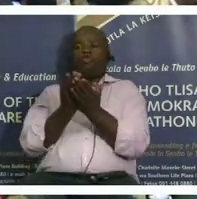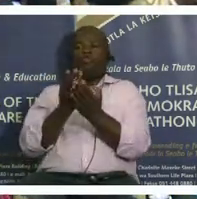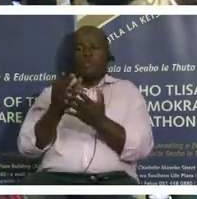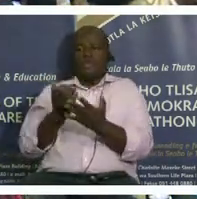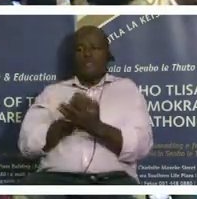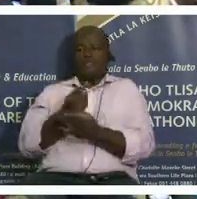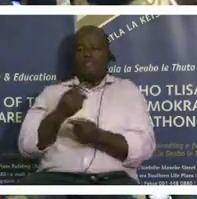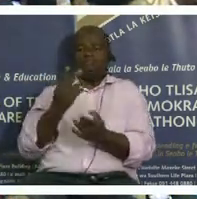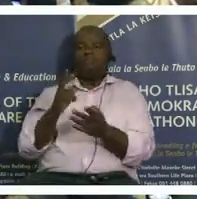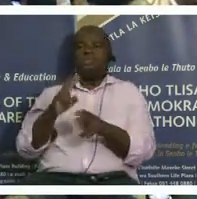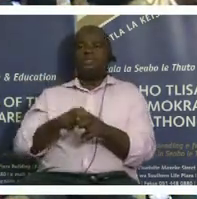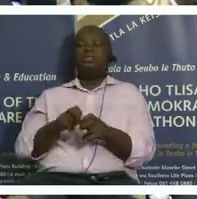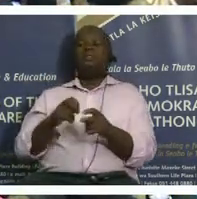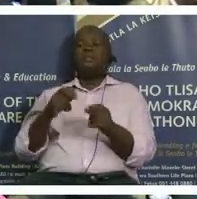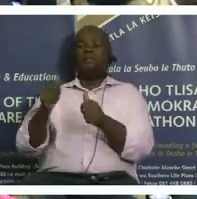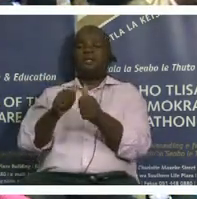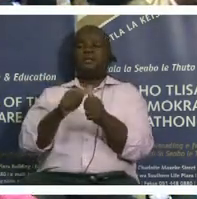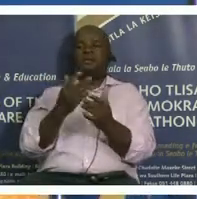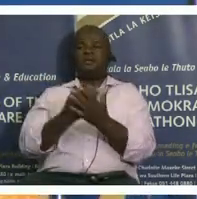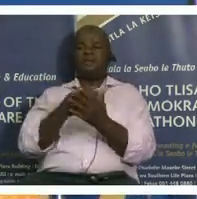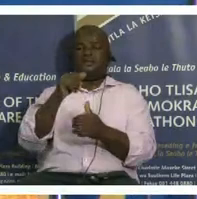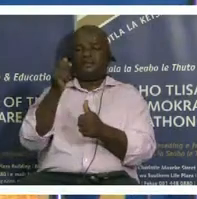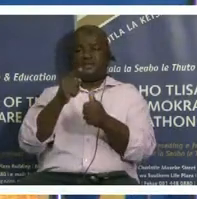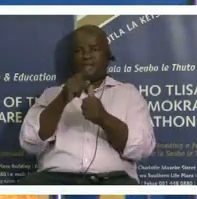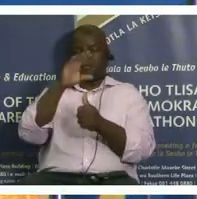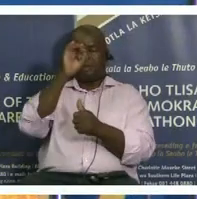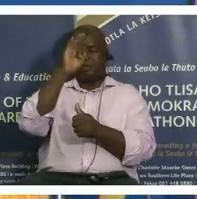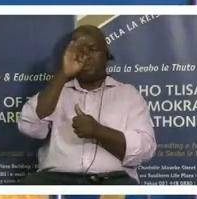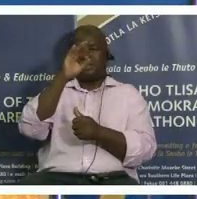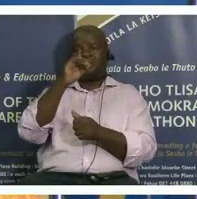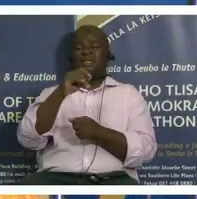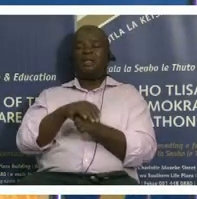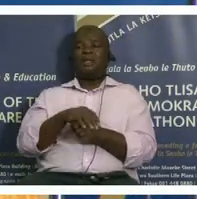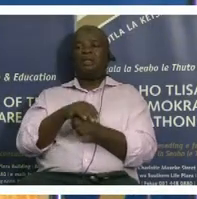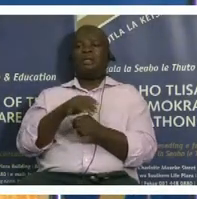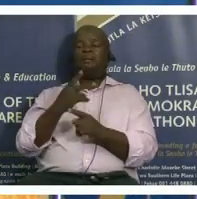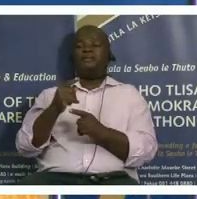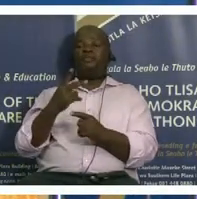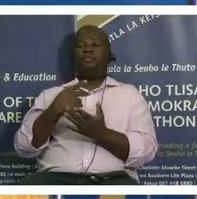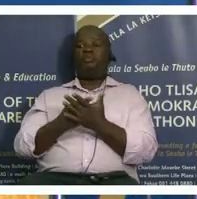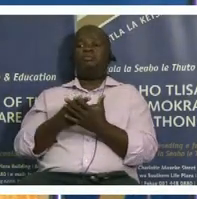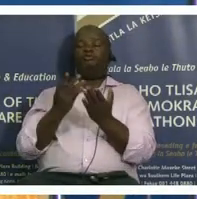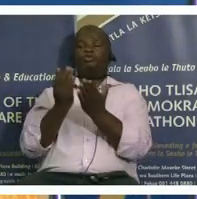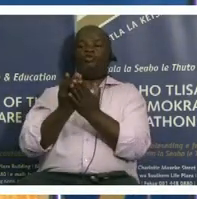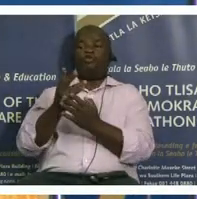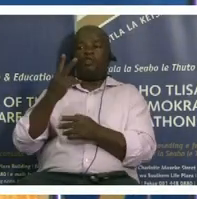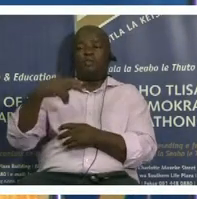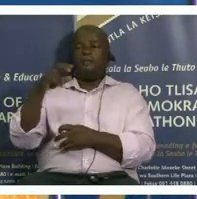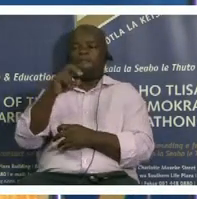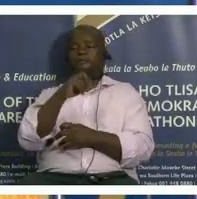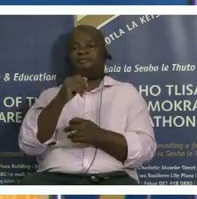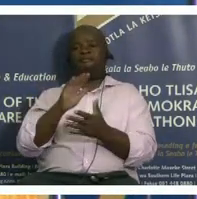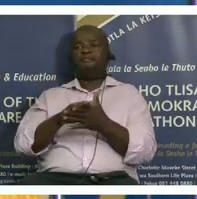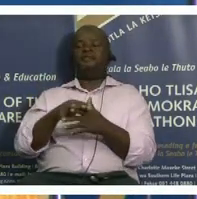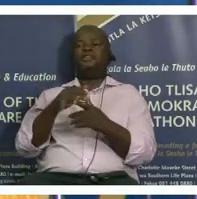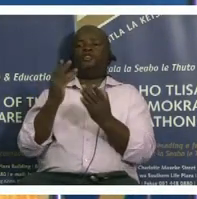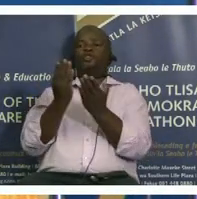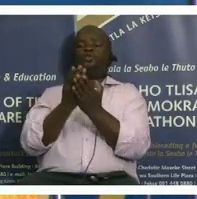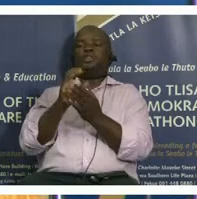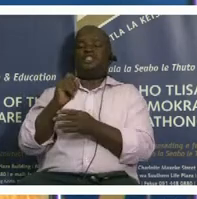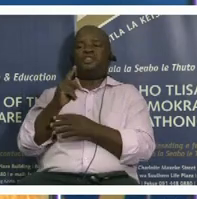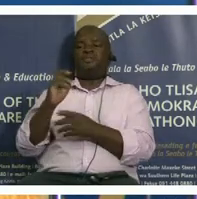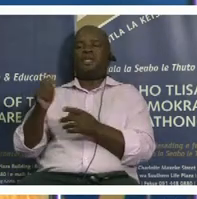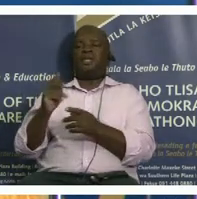a collaboration between the SAPS with designated patrols to school, school management,